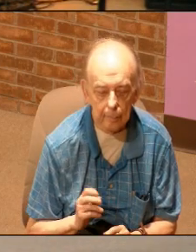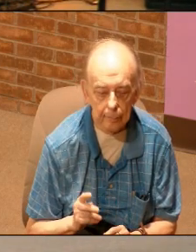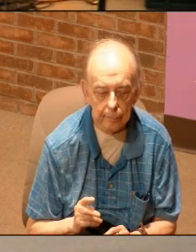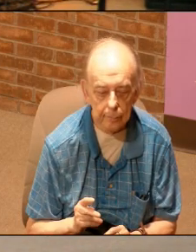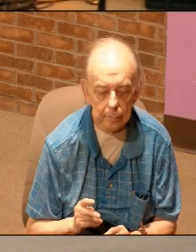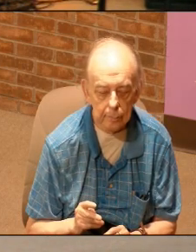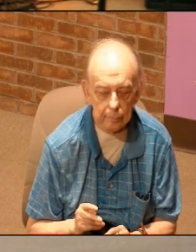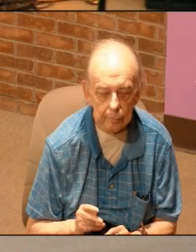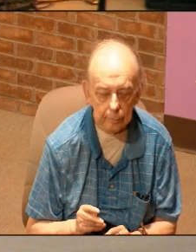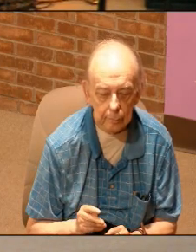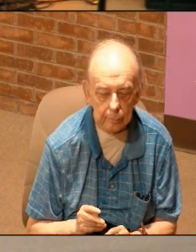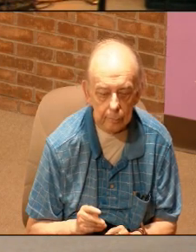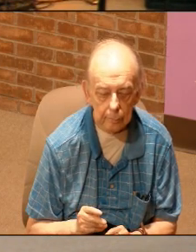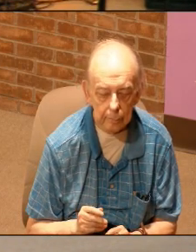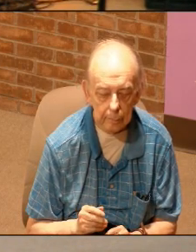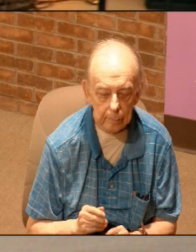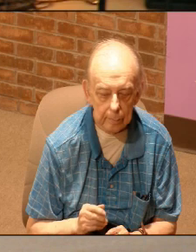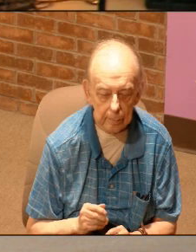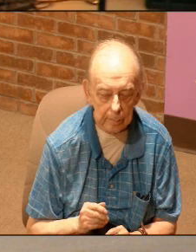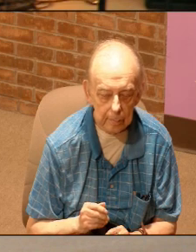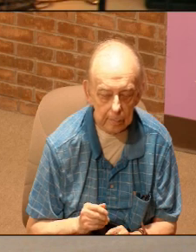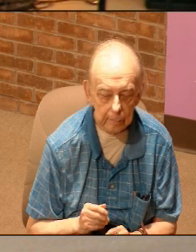Okay? And it is